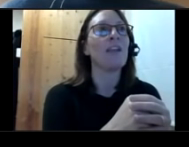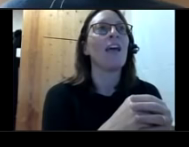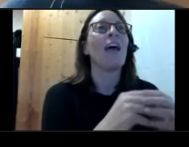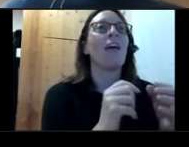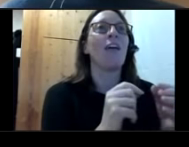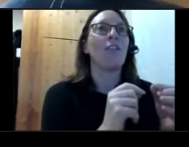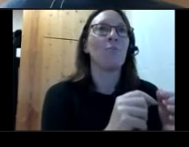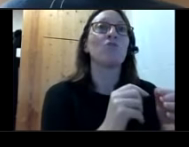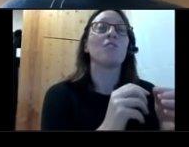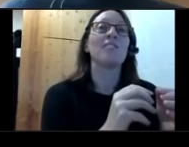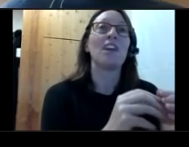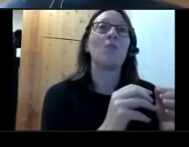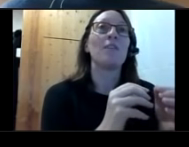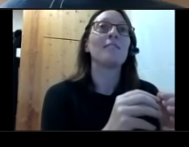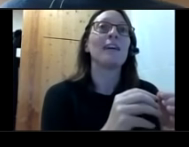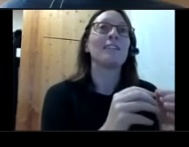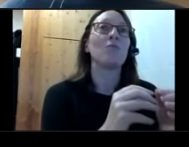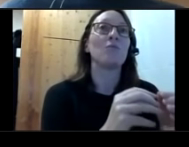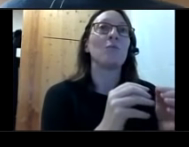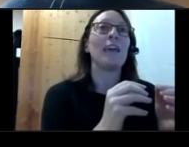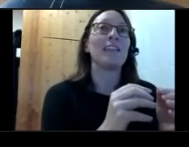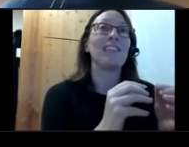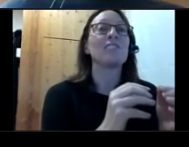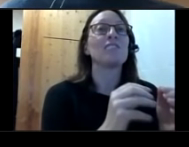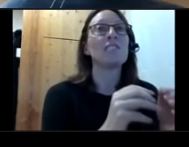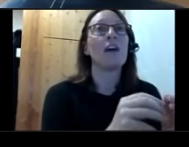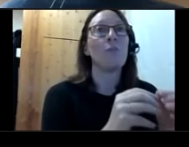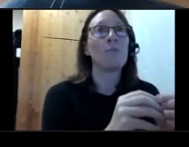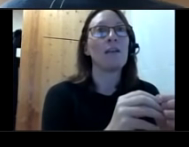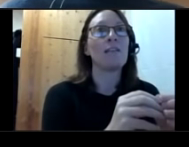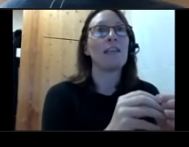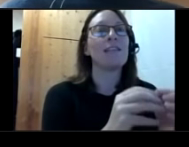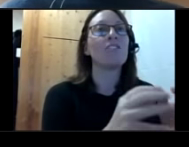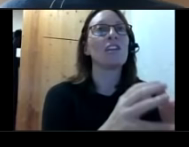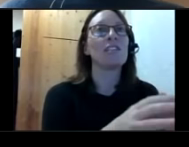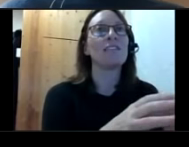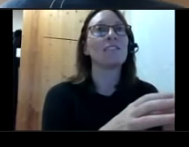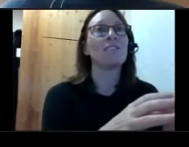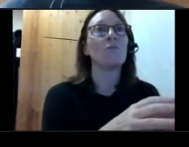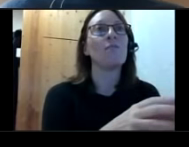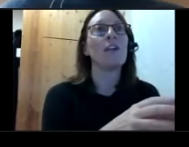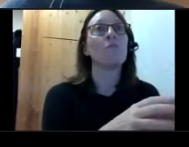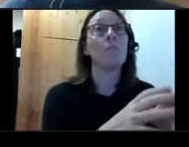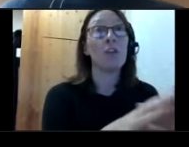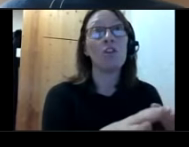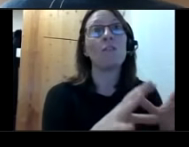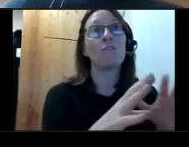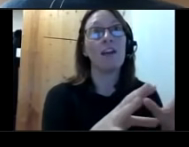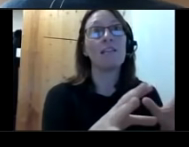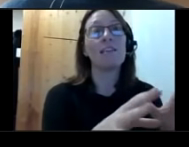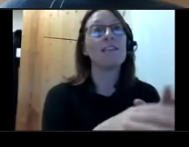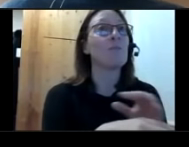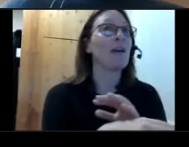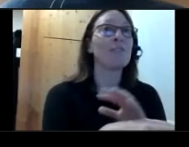EN301549. The important thing to note with this standard also, it doesn't just cover websites. It's actually a standard that was developed for procurement